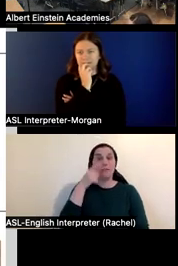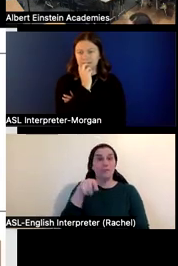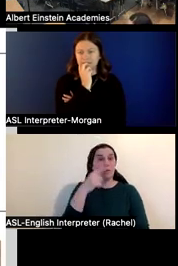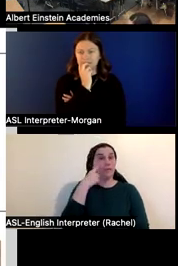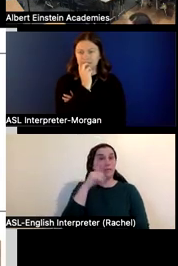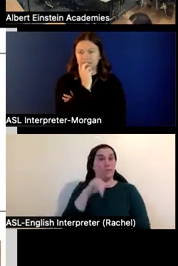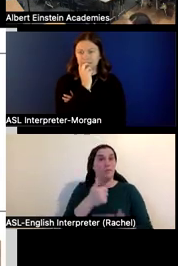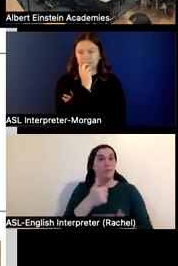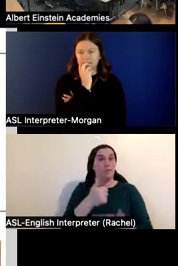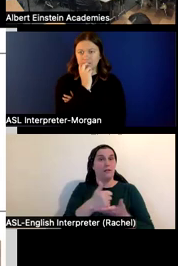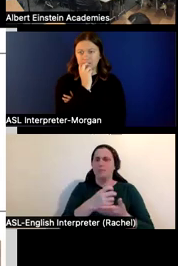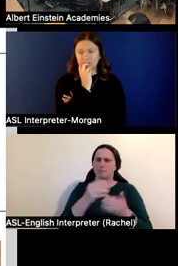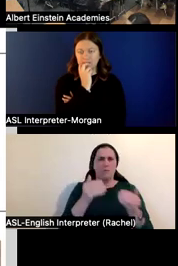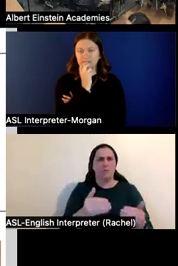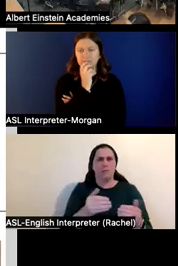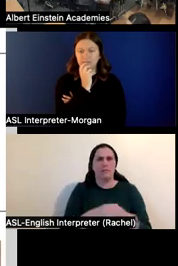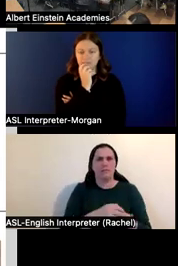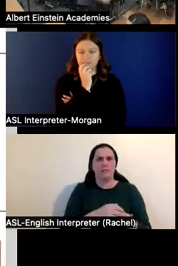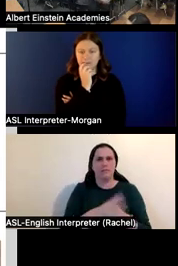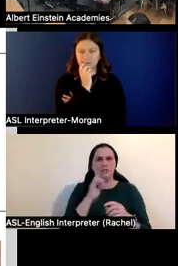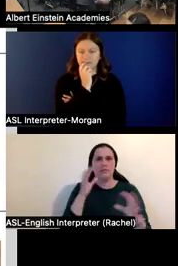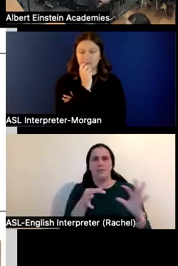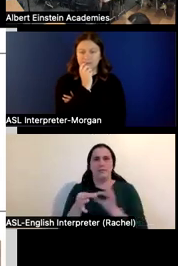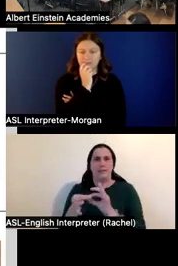you try to make your connection.